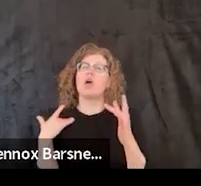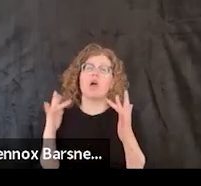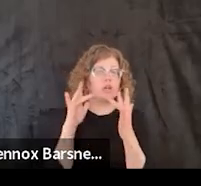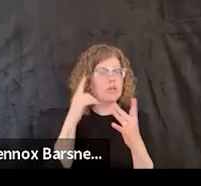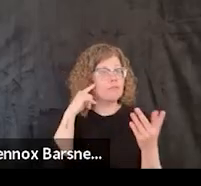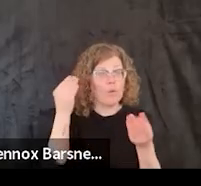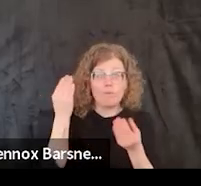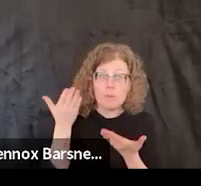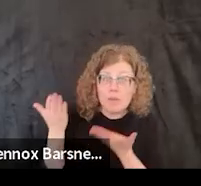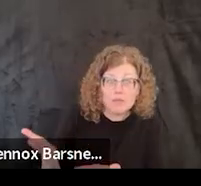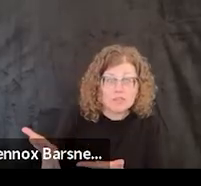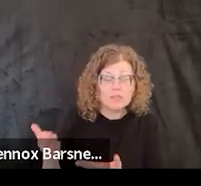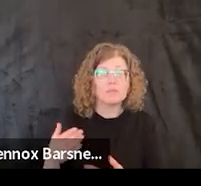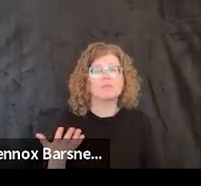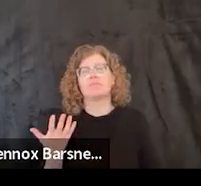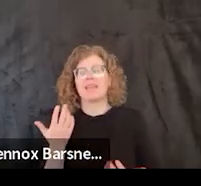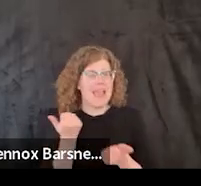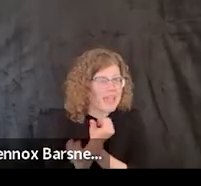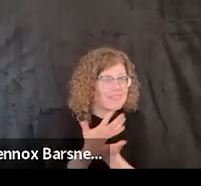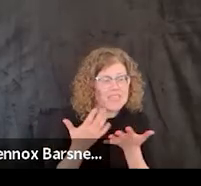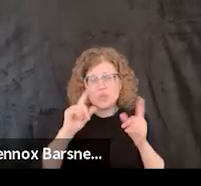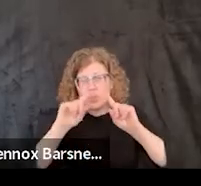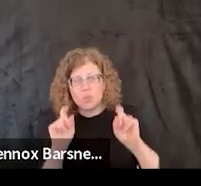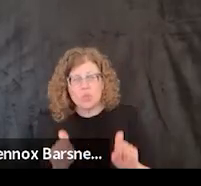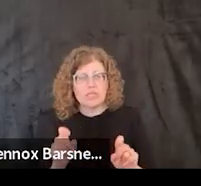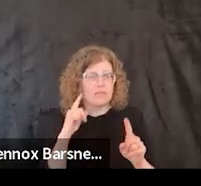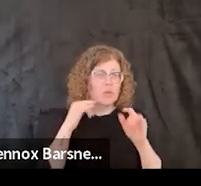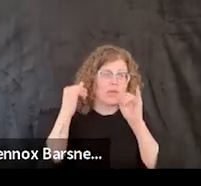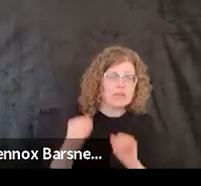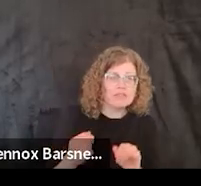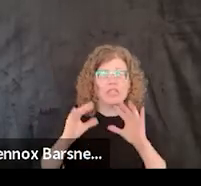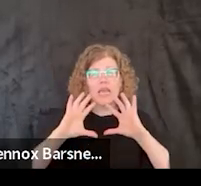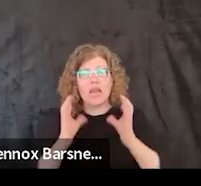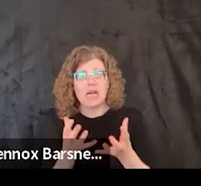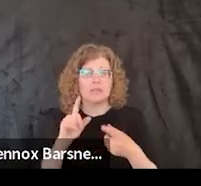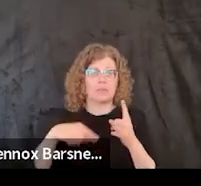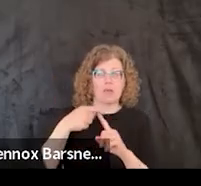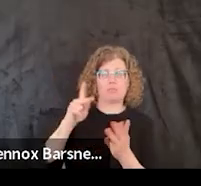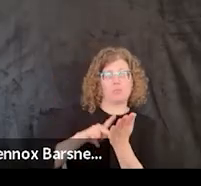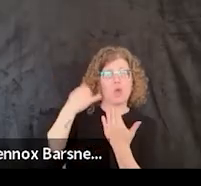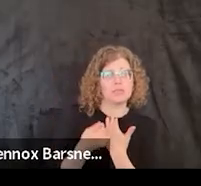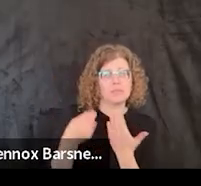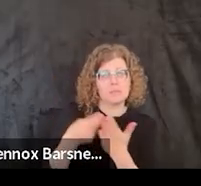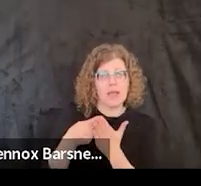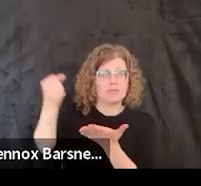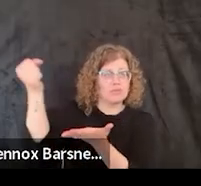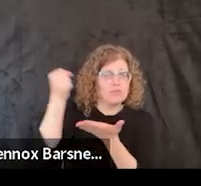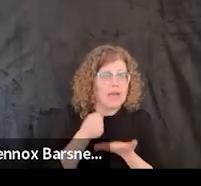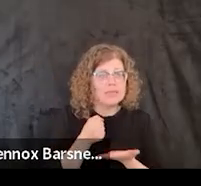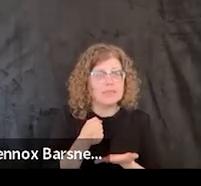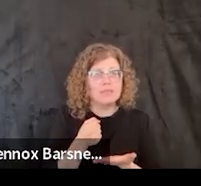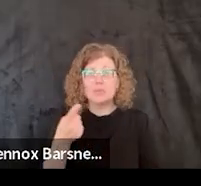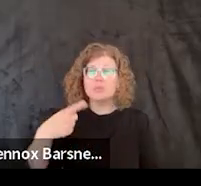have about the project grant for individuals and collectives. If you have any questions specifically related to the online